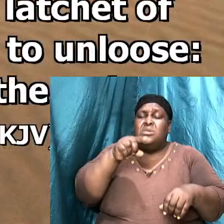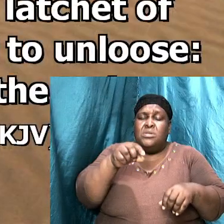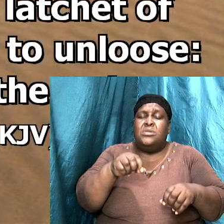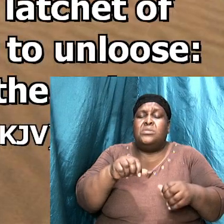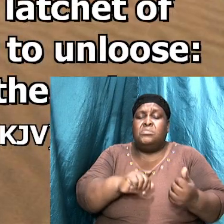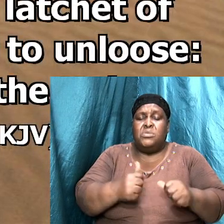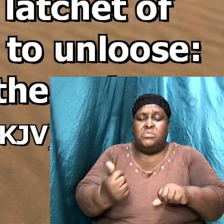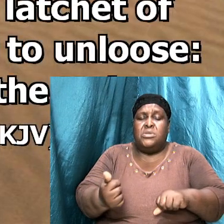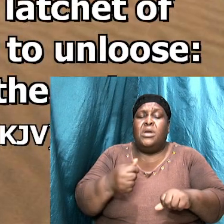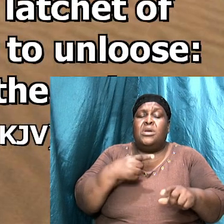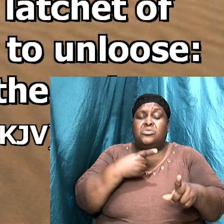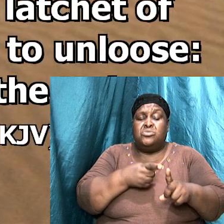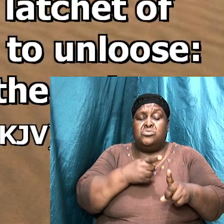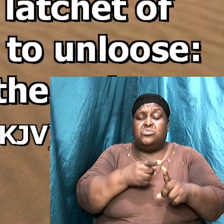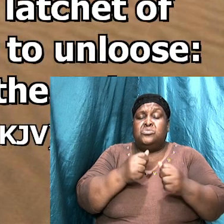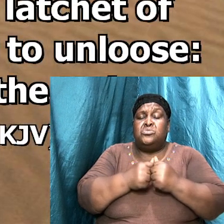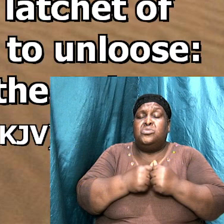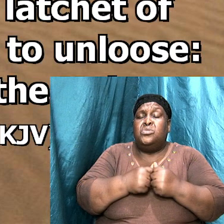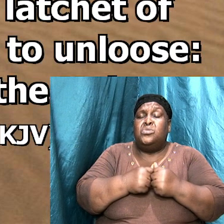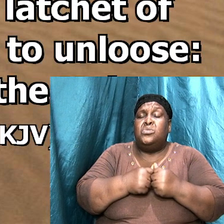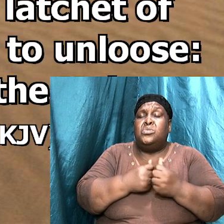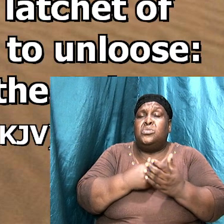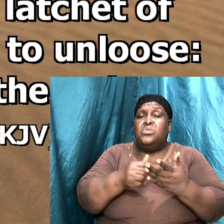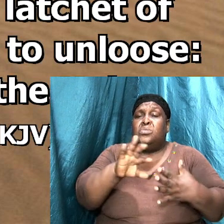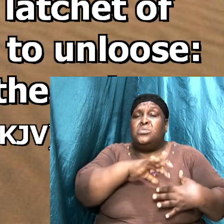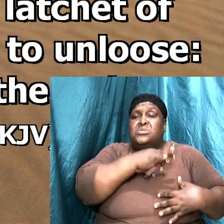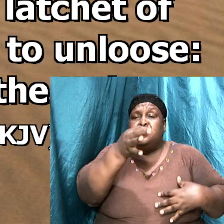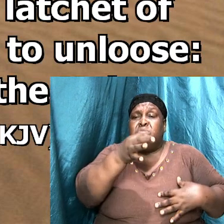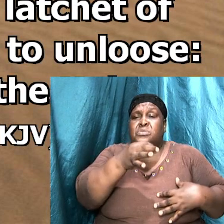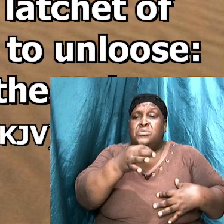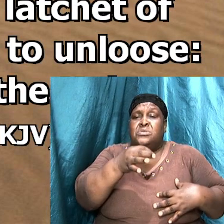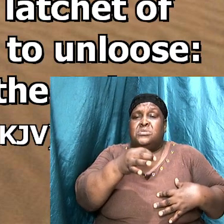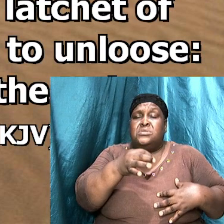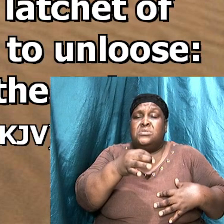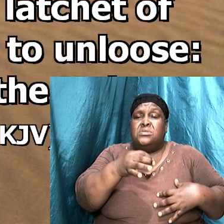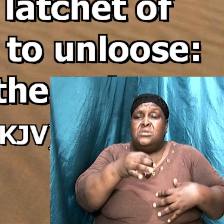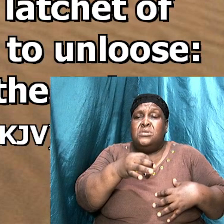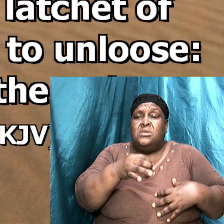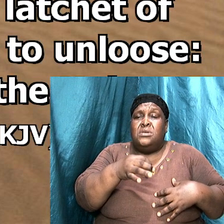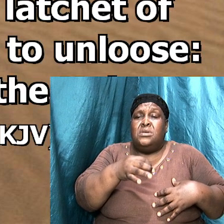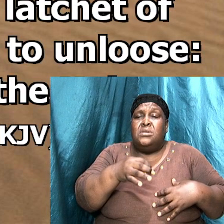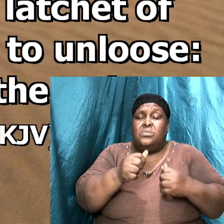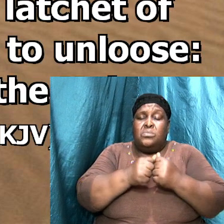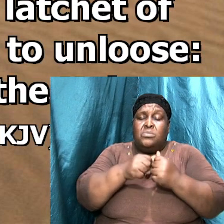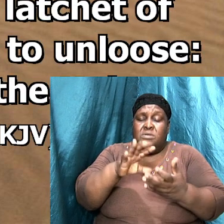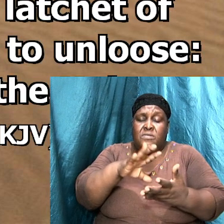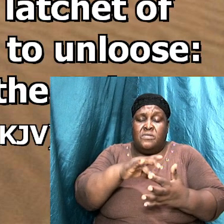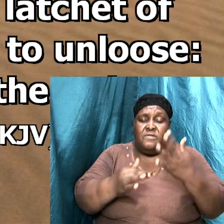you with the Holy Spirit and with fire.